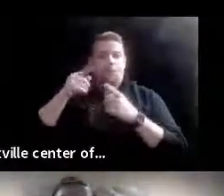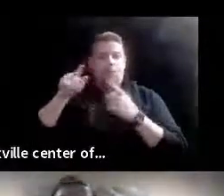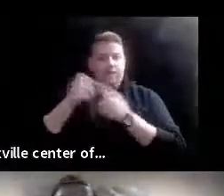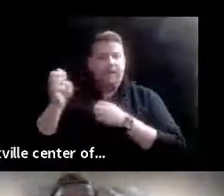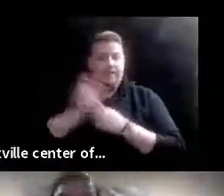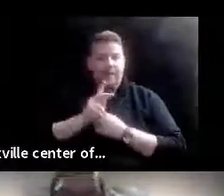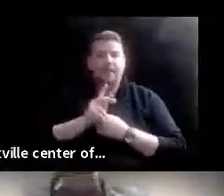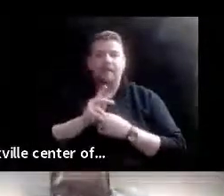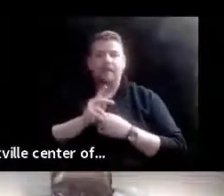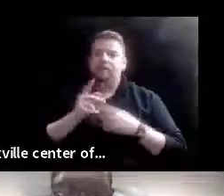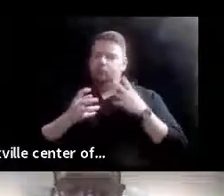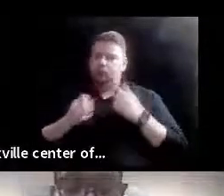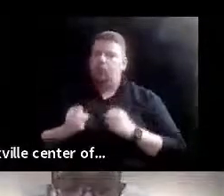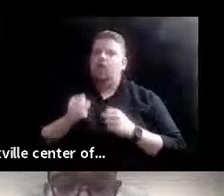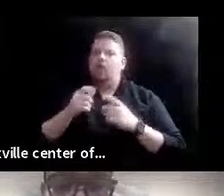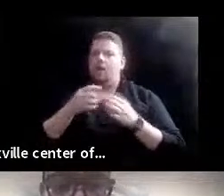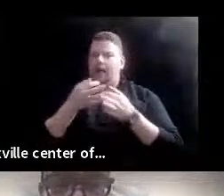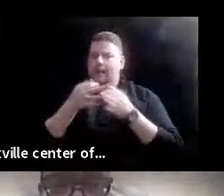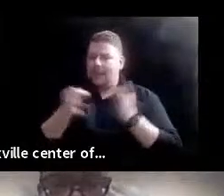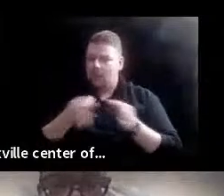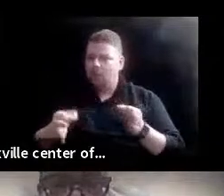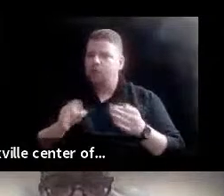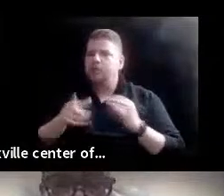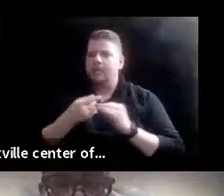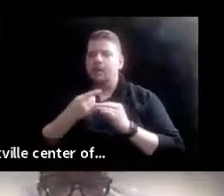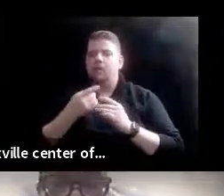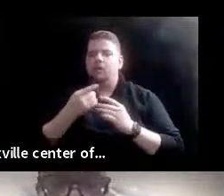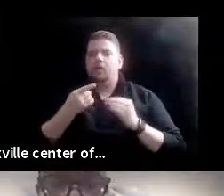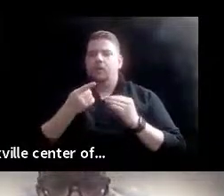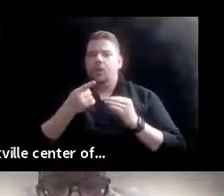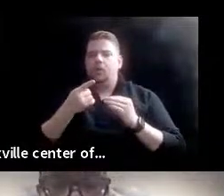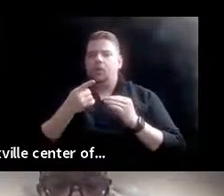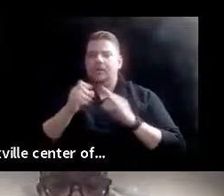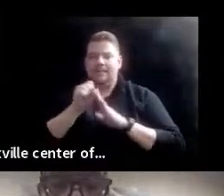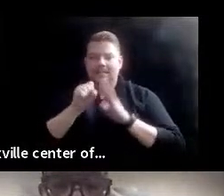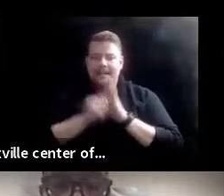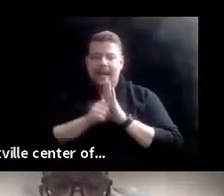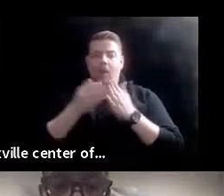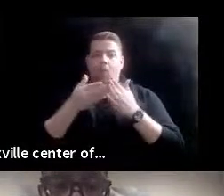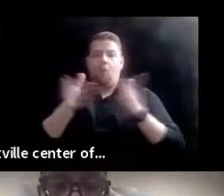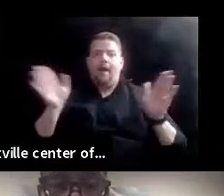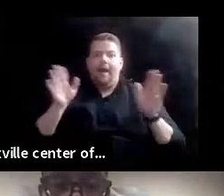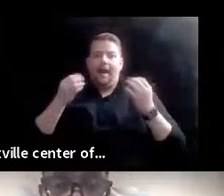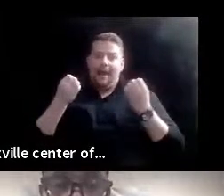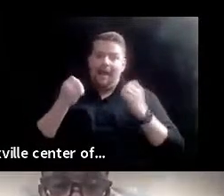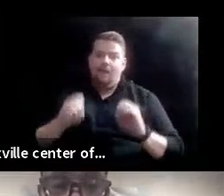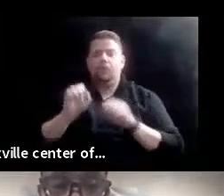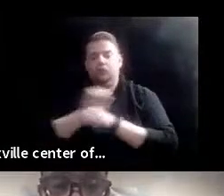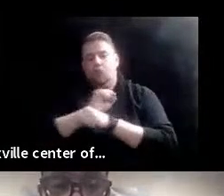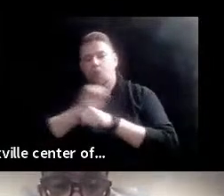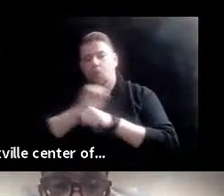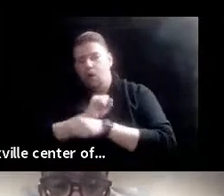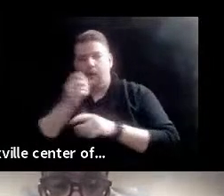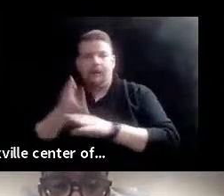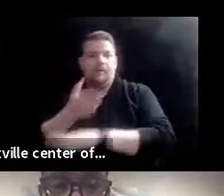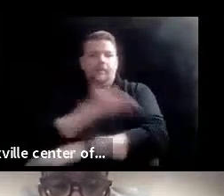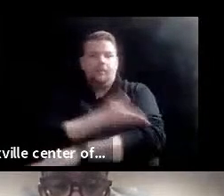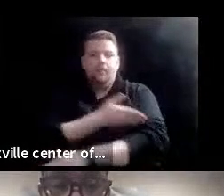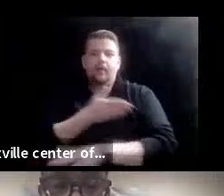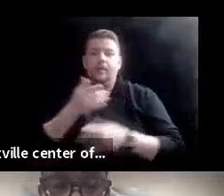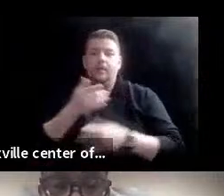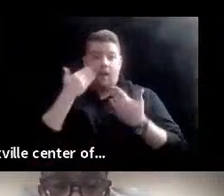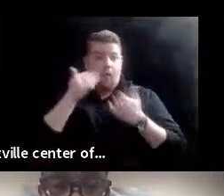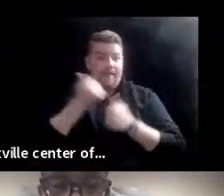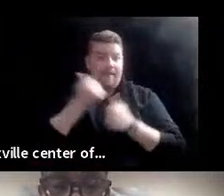And pretty strong language about the need for statewide efforts as well in the report. So I didn't know if anybody